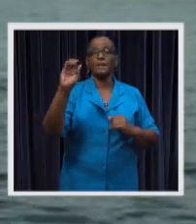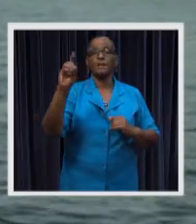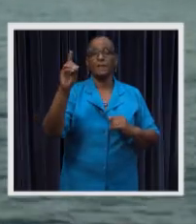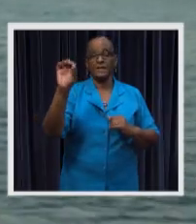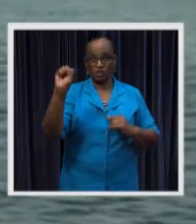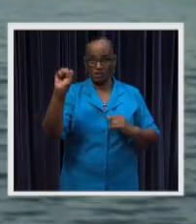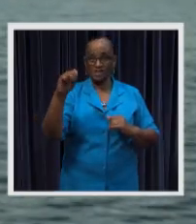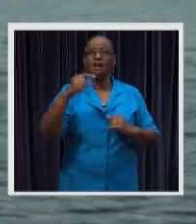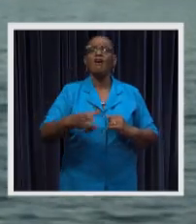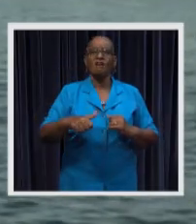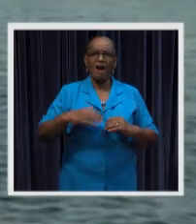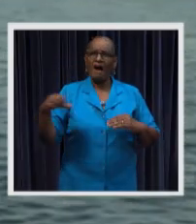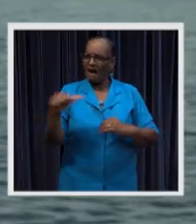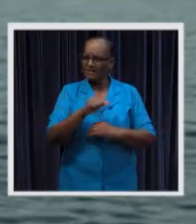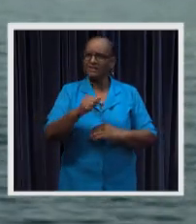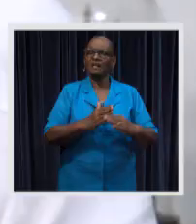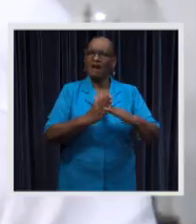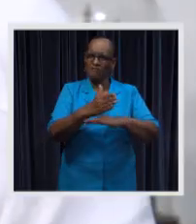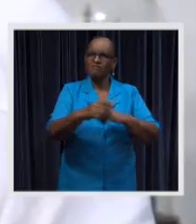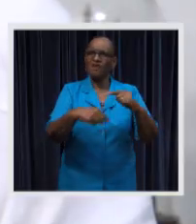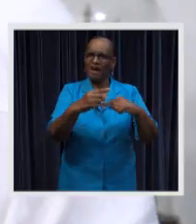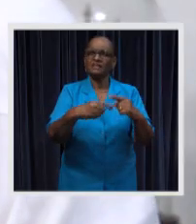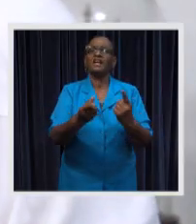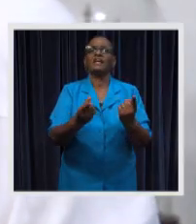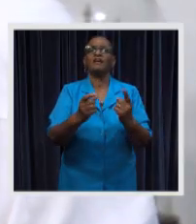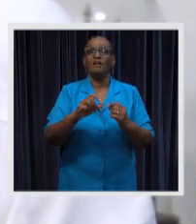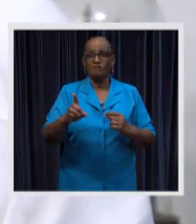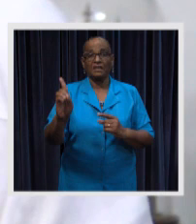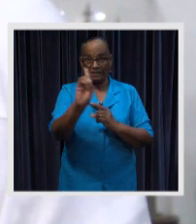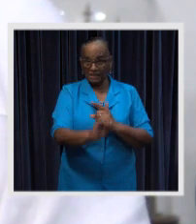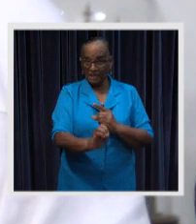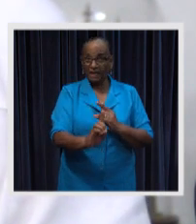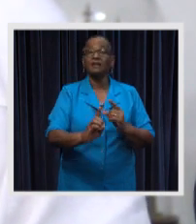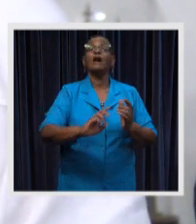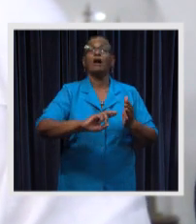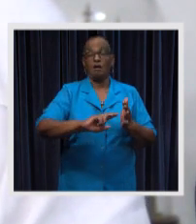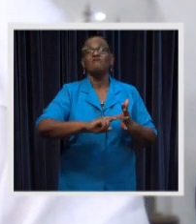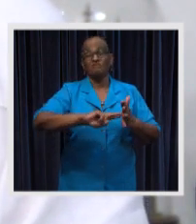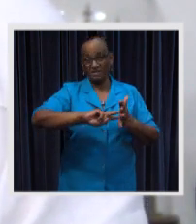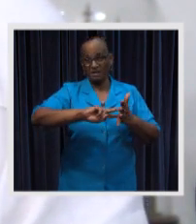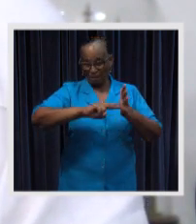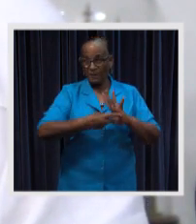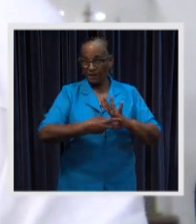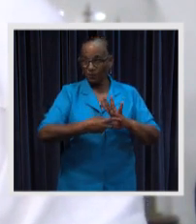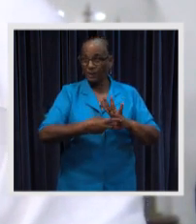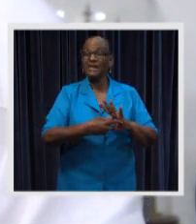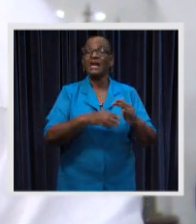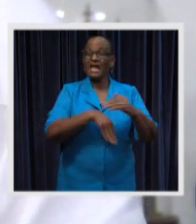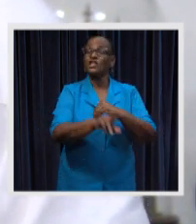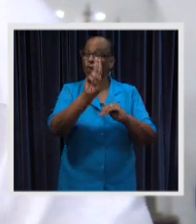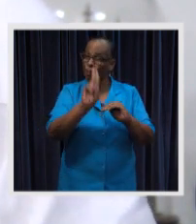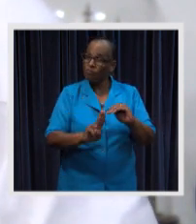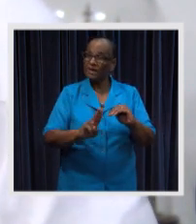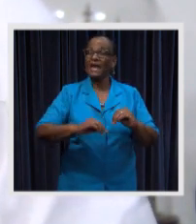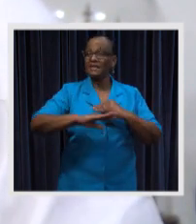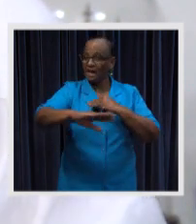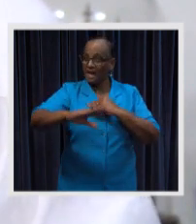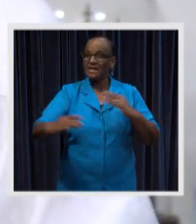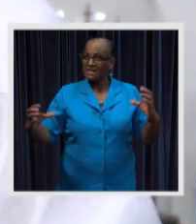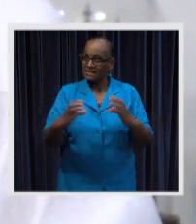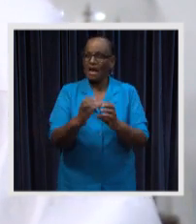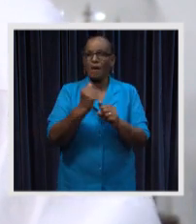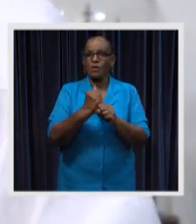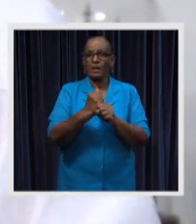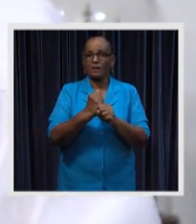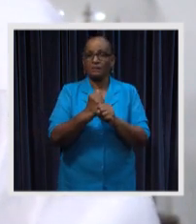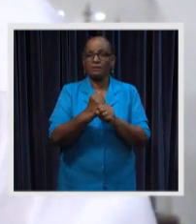Barbados yesterday. The further finalizing of the agreement will take place through experts from the private and public